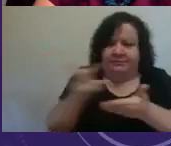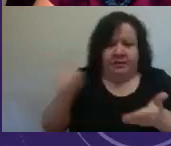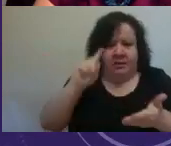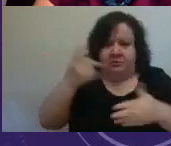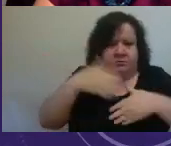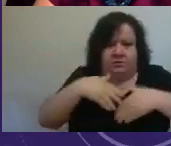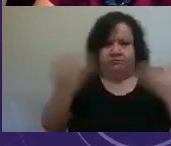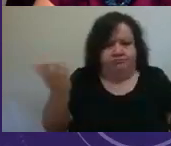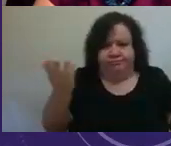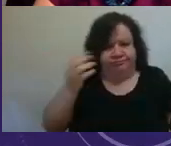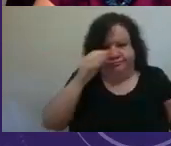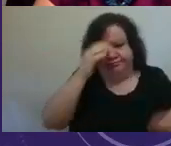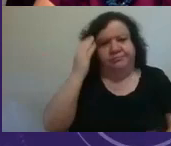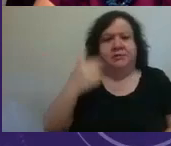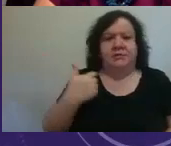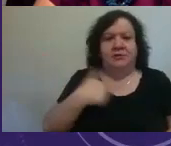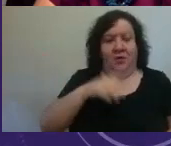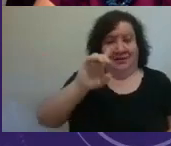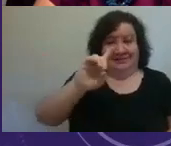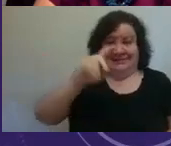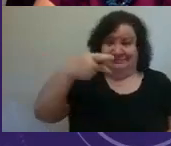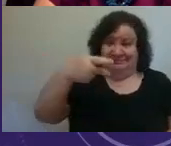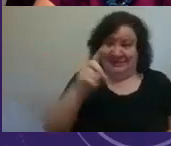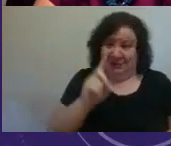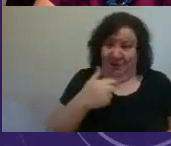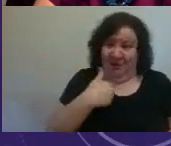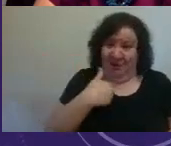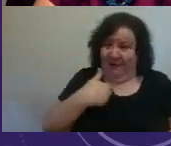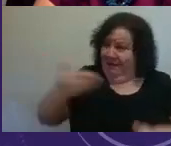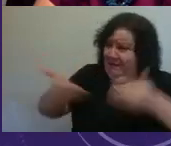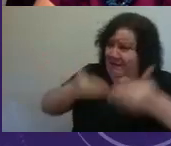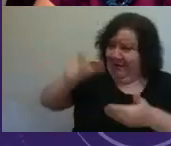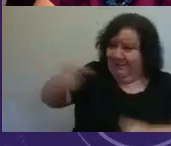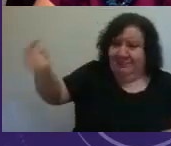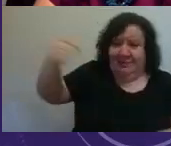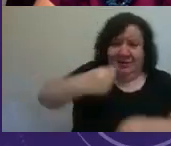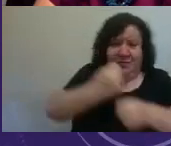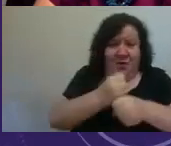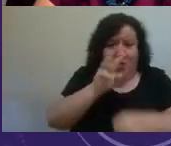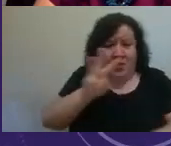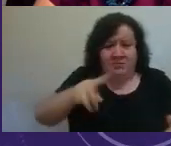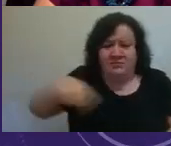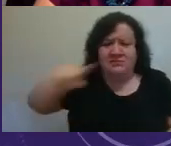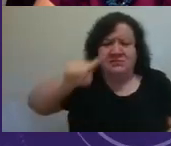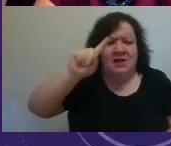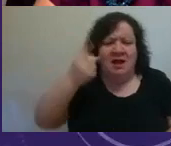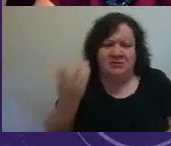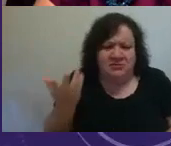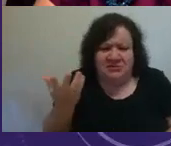Organizations. And then will you kindly share the PowerPoints with all attendees, please? That's the question.